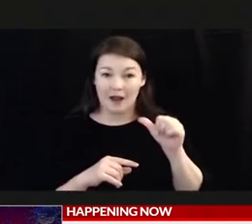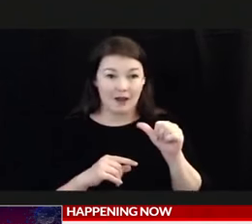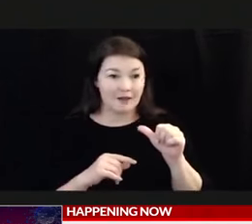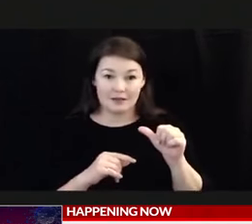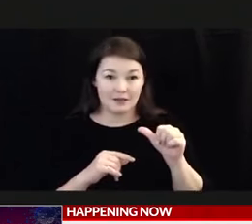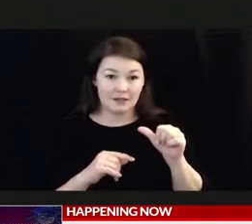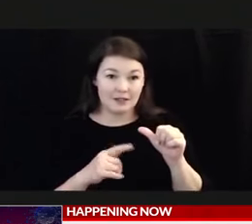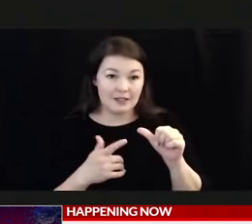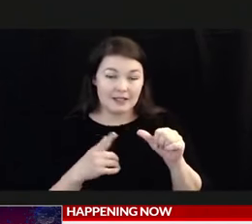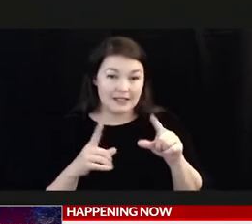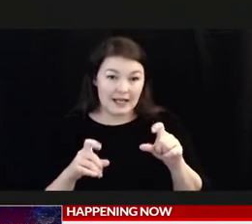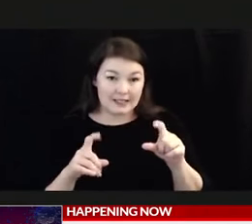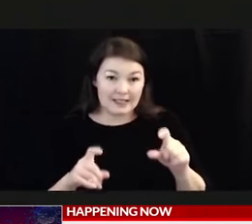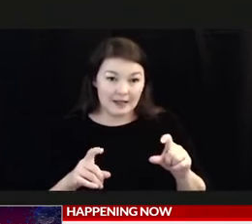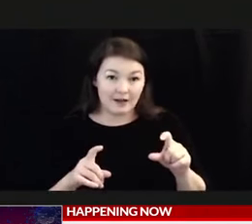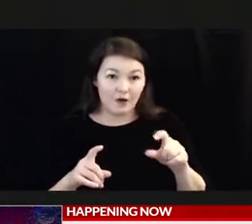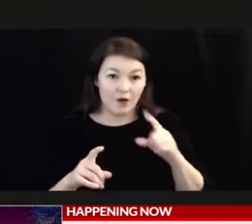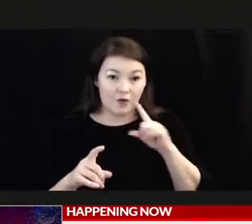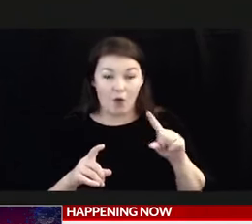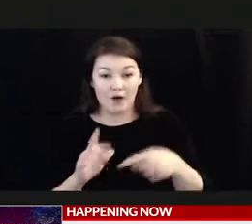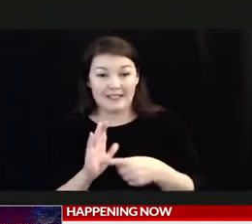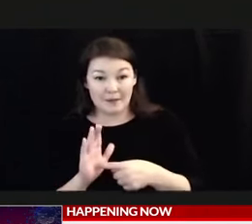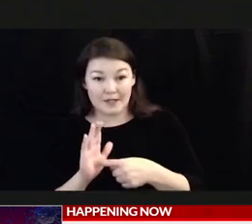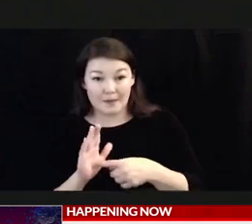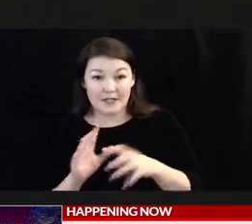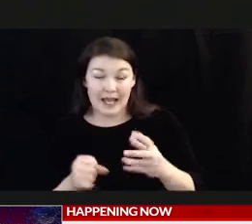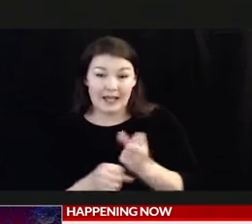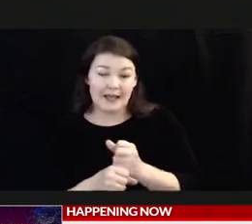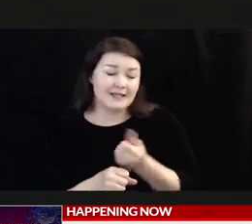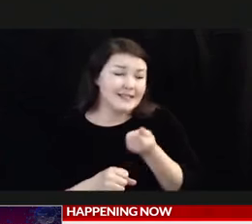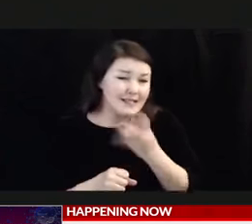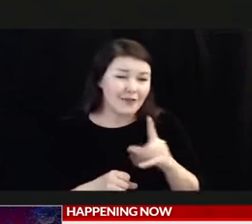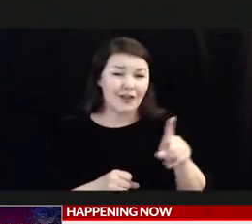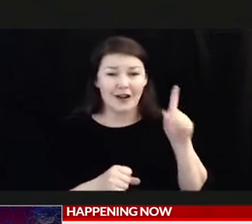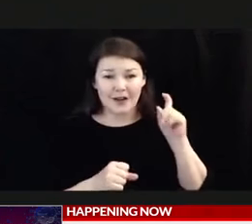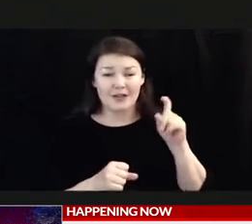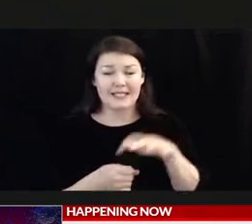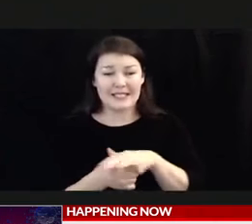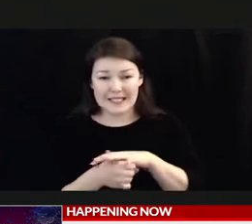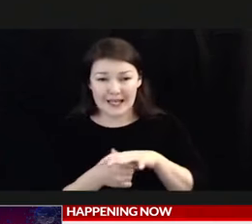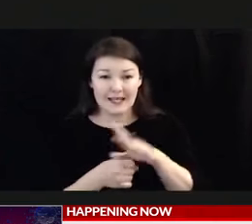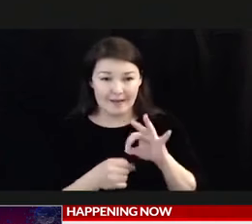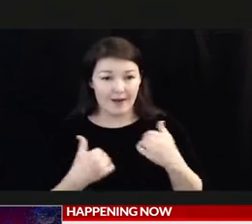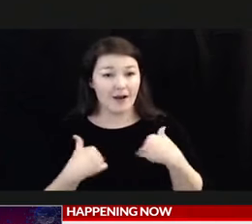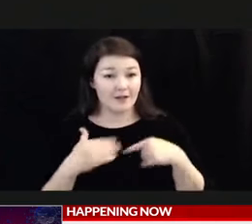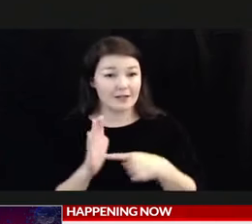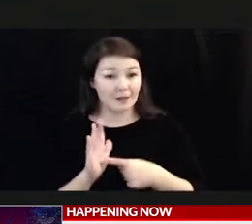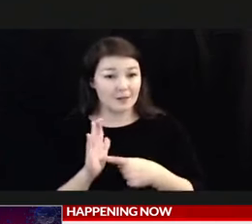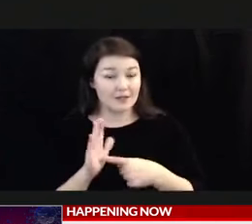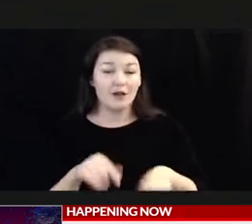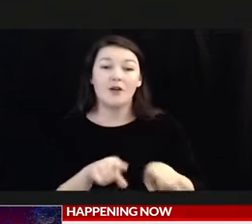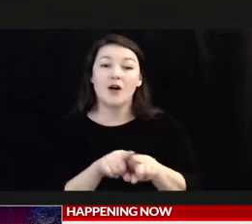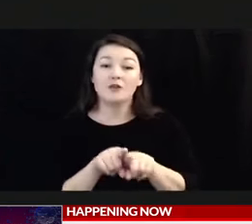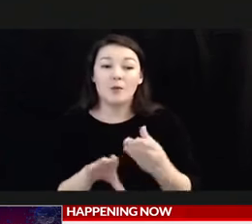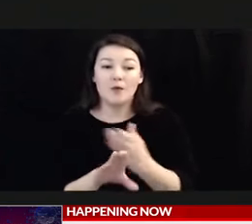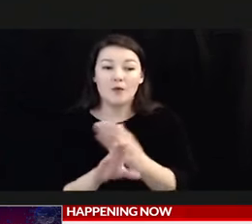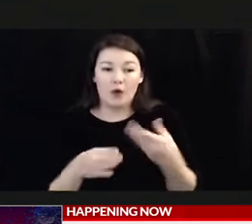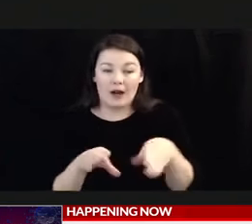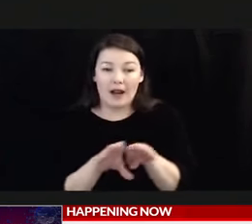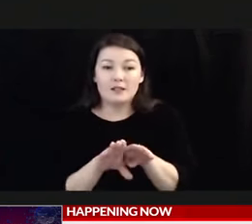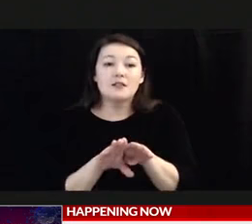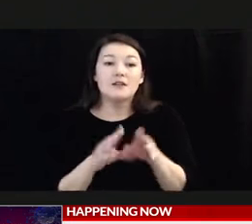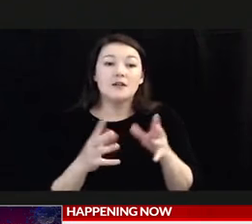testing. You should get symptomatic testing at any of our hundreds of sites across the state. And before we close, I also want to emphasize the importance of